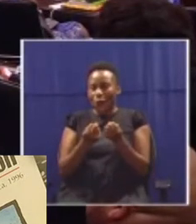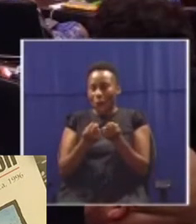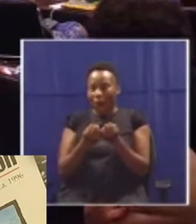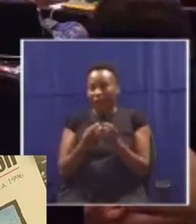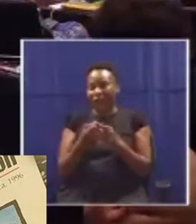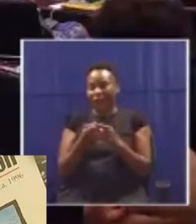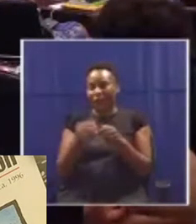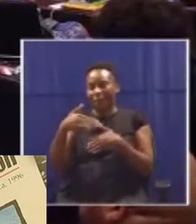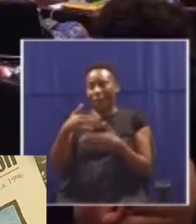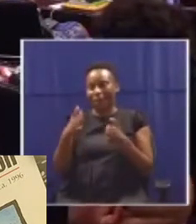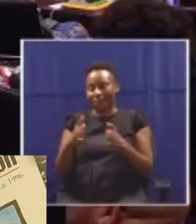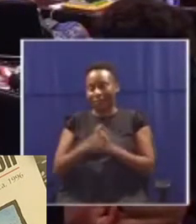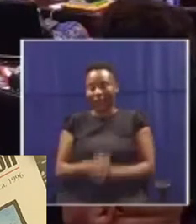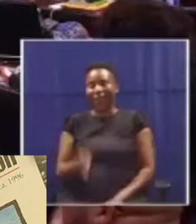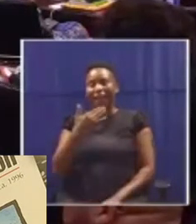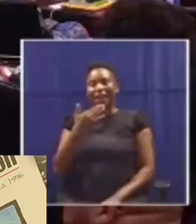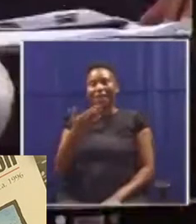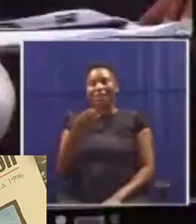Me? Thank you.